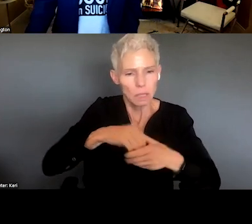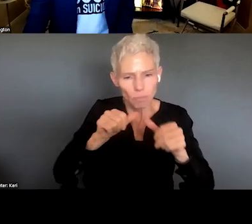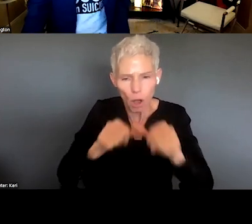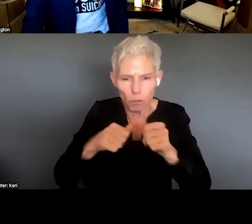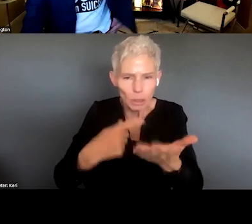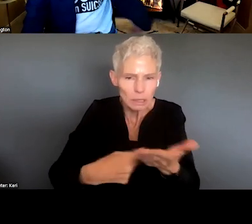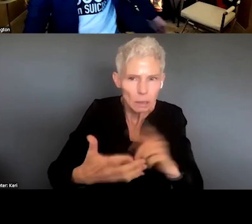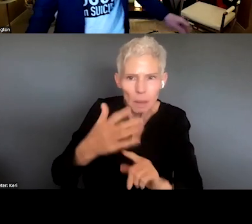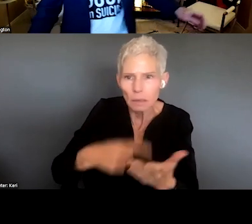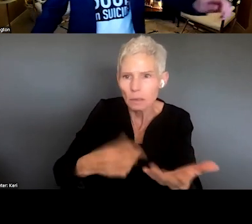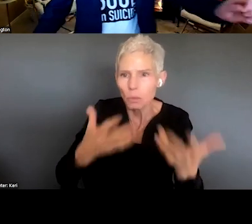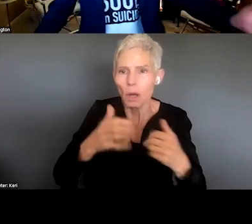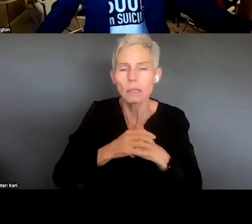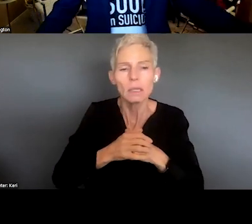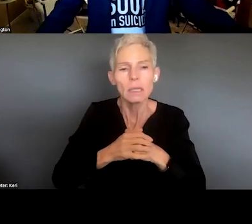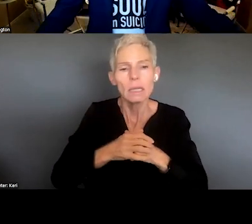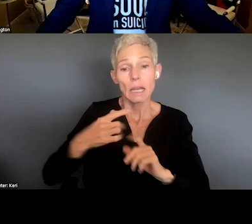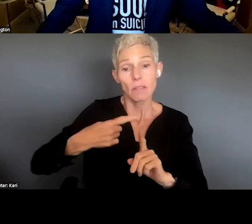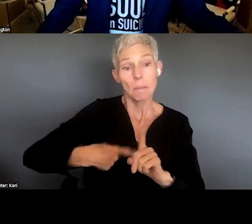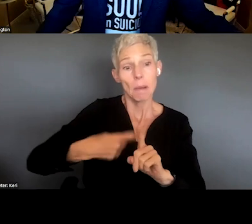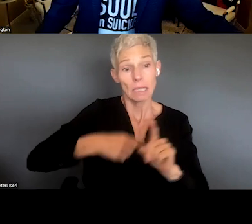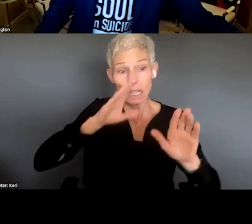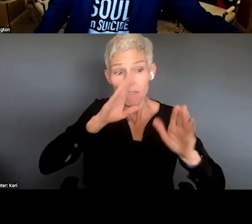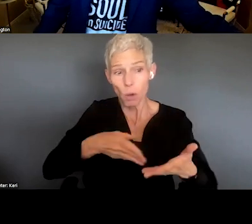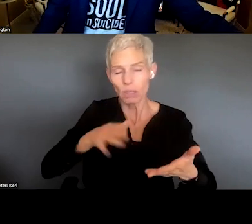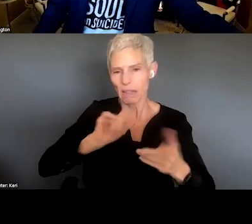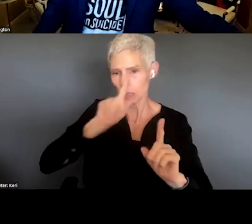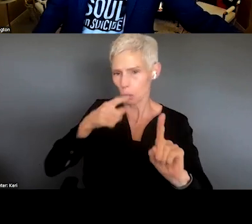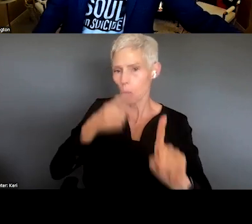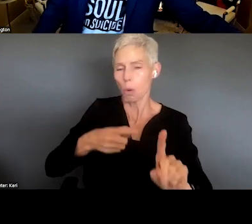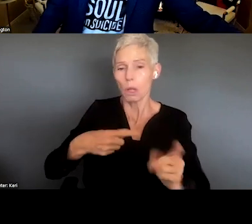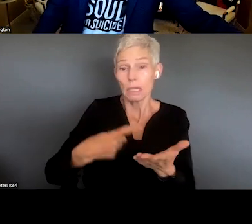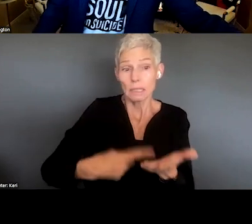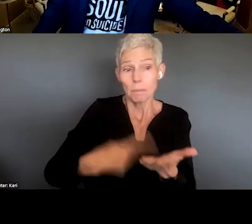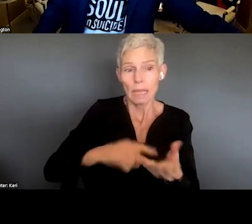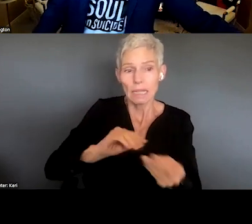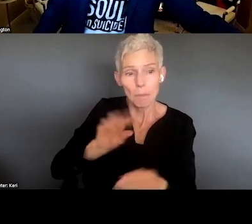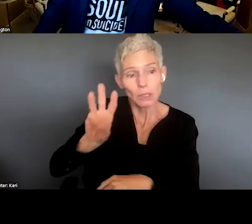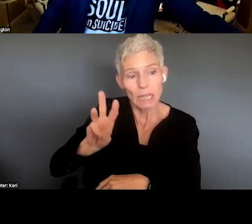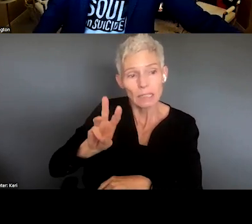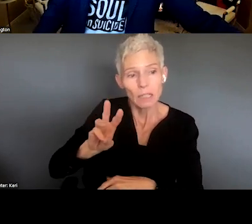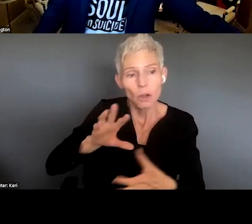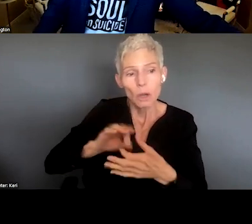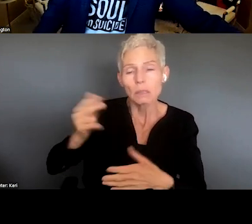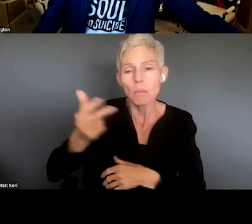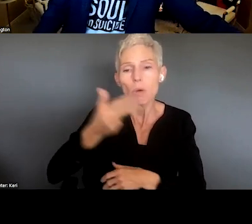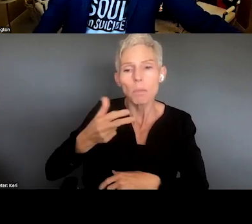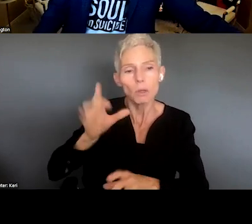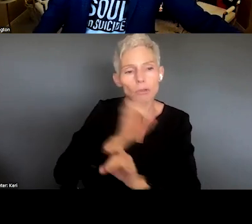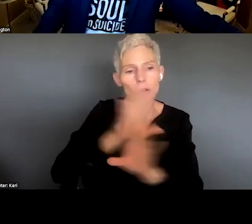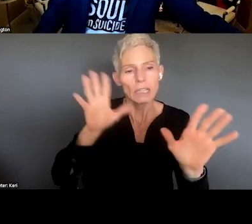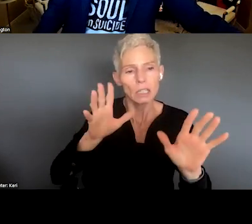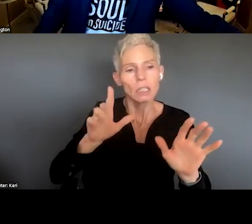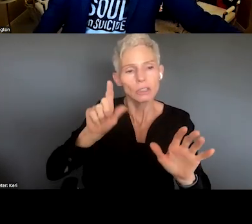The monthly focus is our goal, and debate number 6, mobile crisis should always be